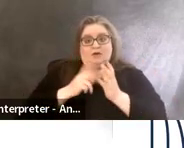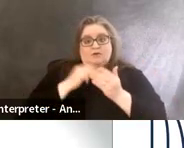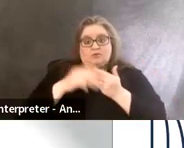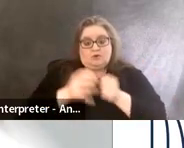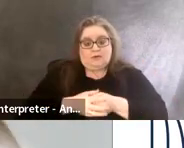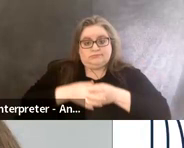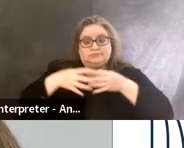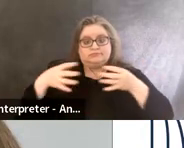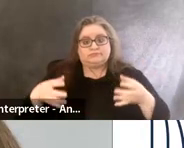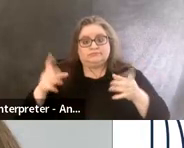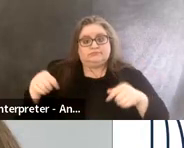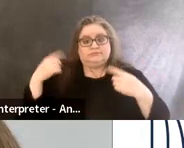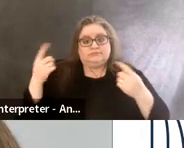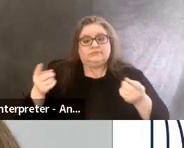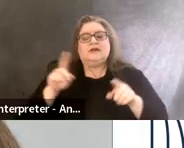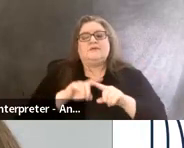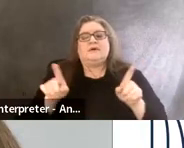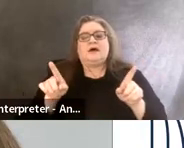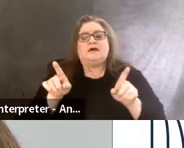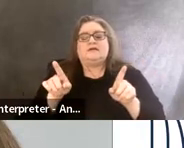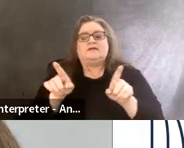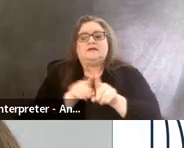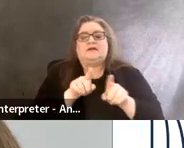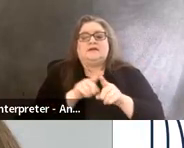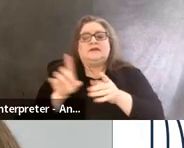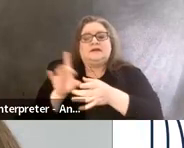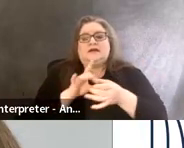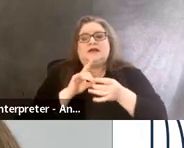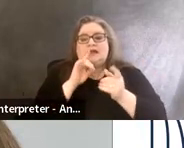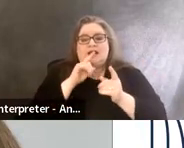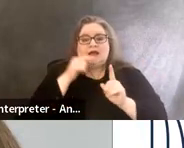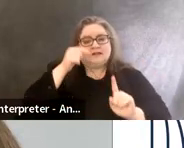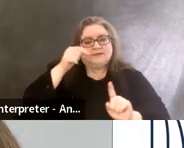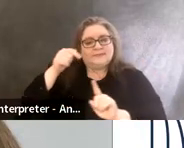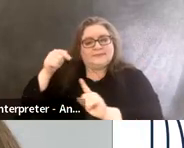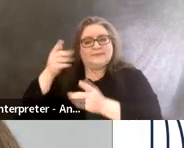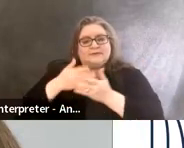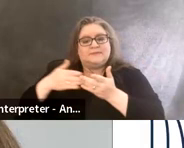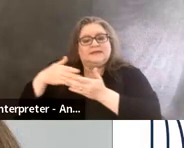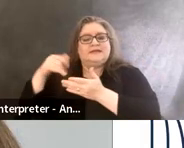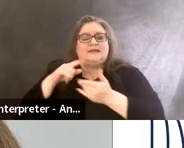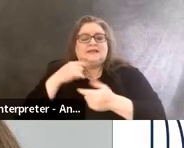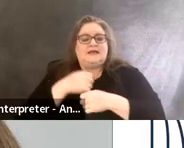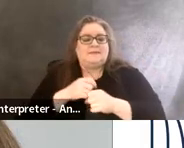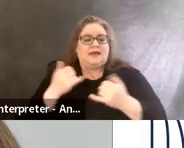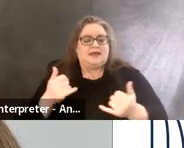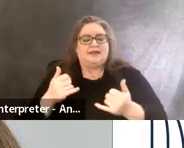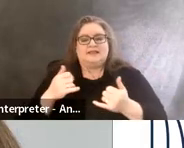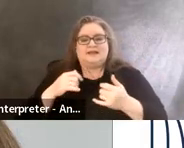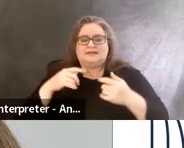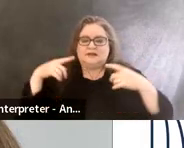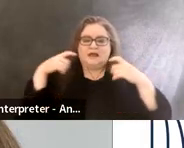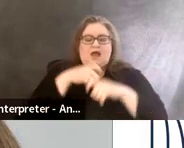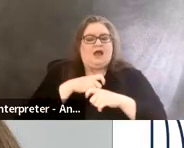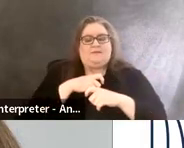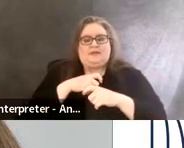the years, but to connect all of the very finite pieces that make this complicated puzzle of